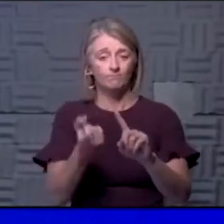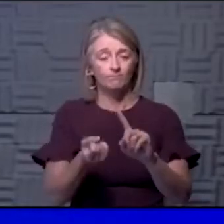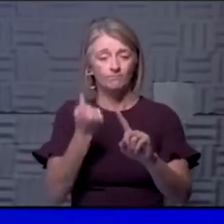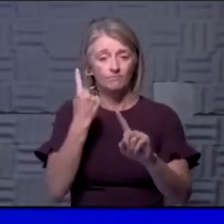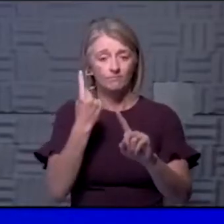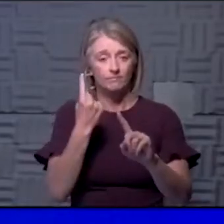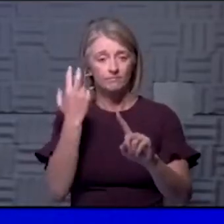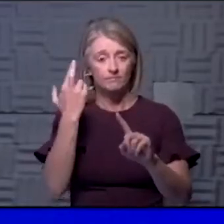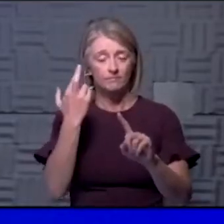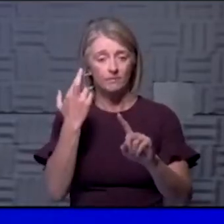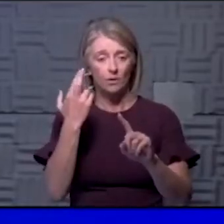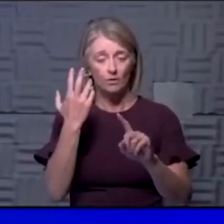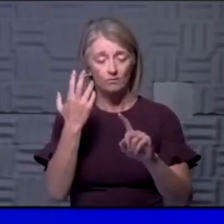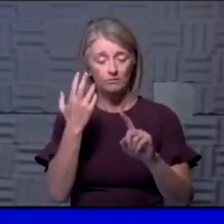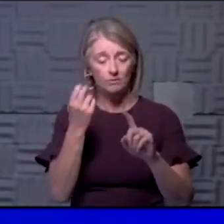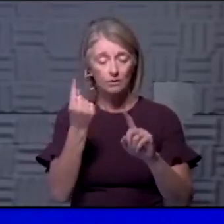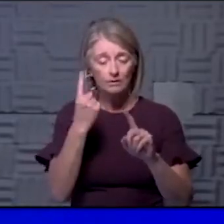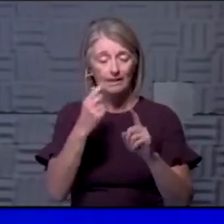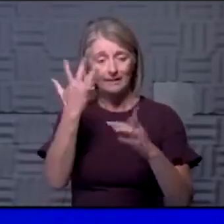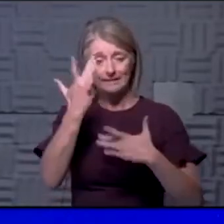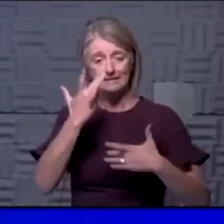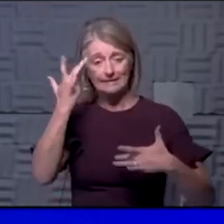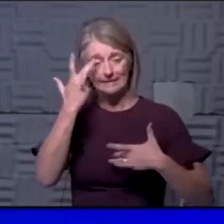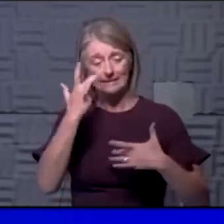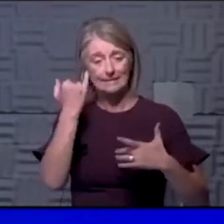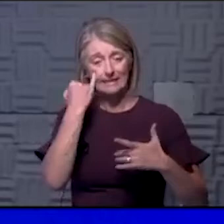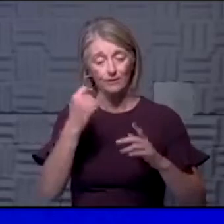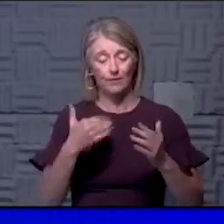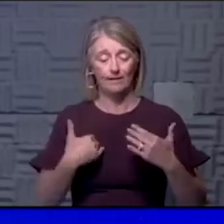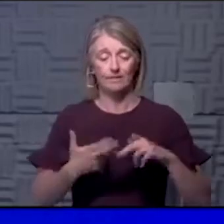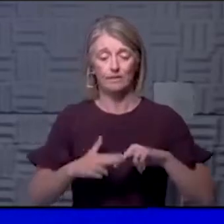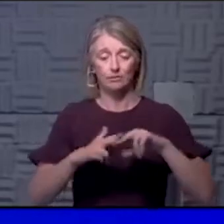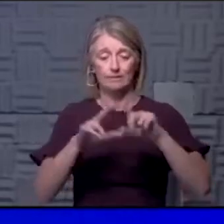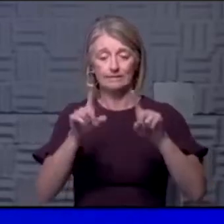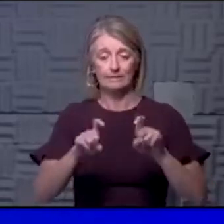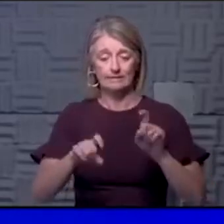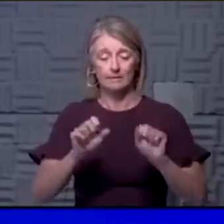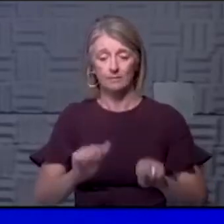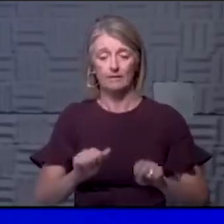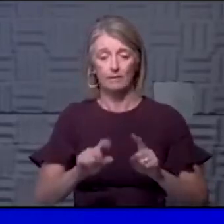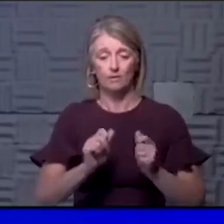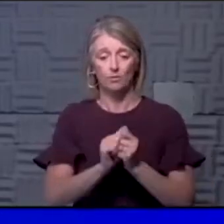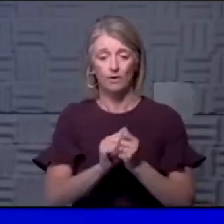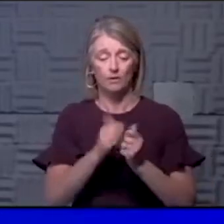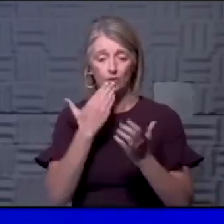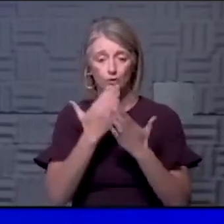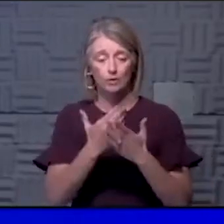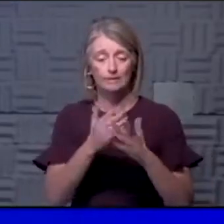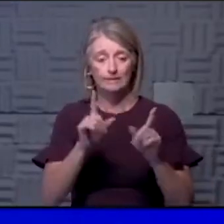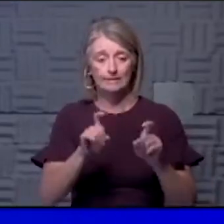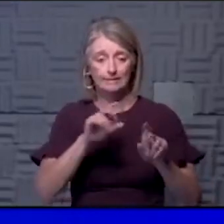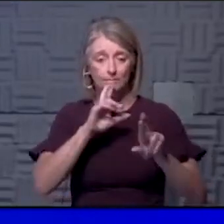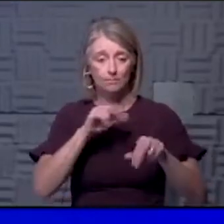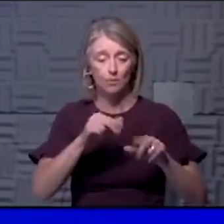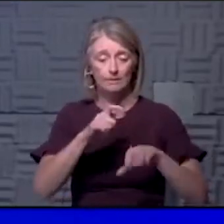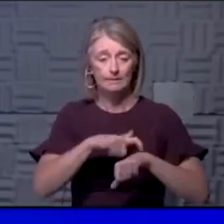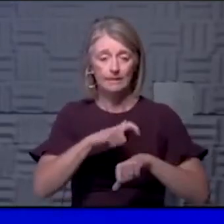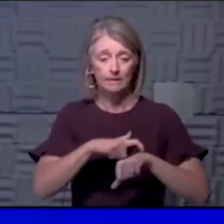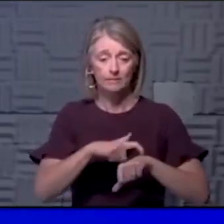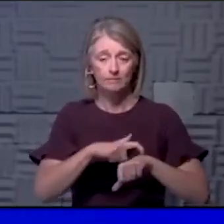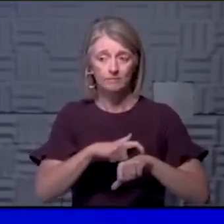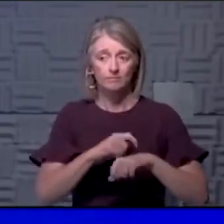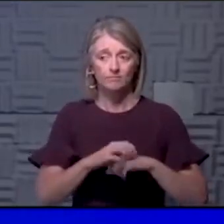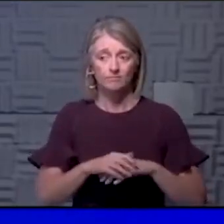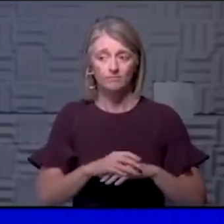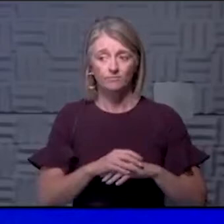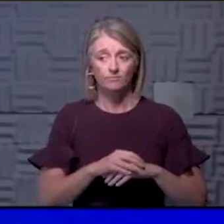the prevalence of the disease in the community. And I think if you do have that increased testing capacity with a good turnaround time, and we are providing, pretty good turnaround